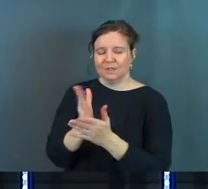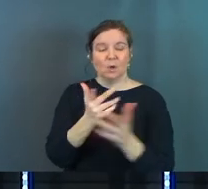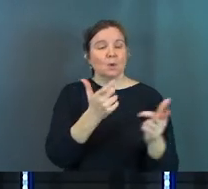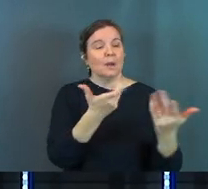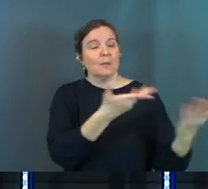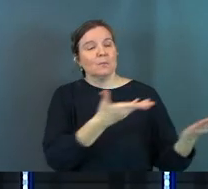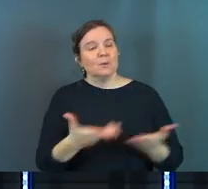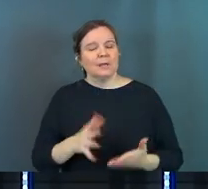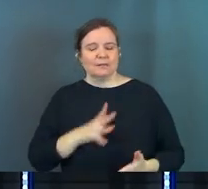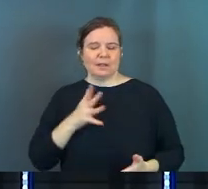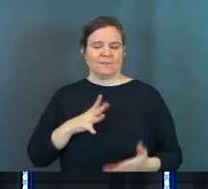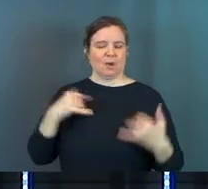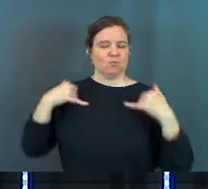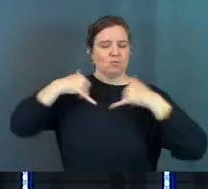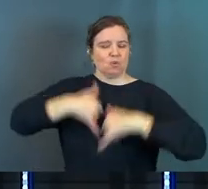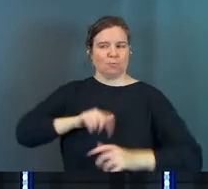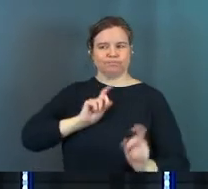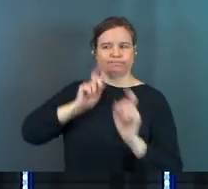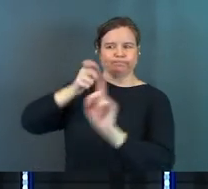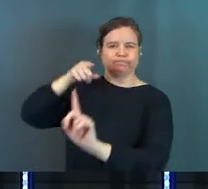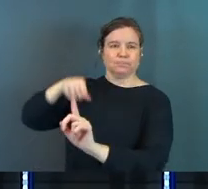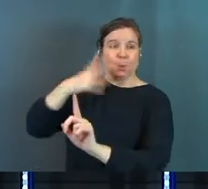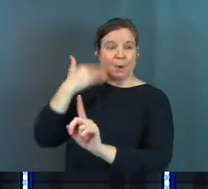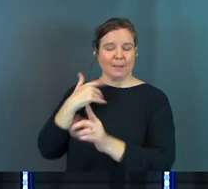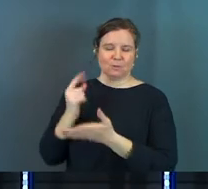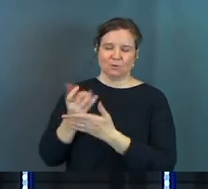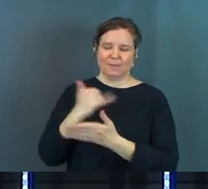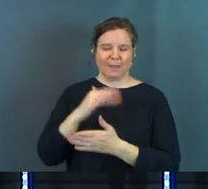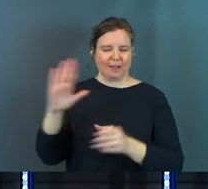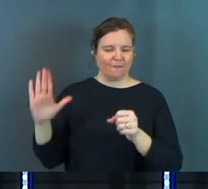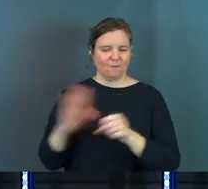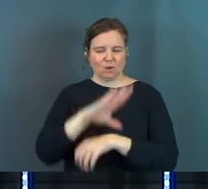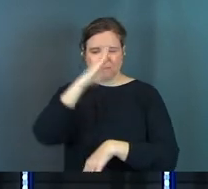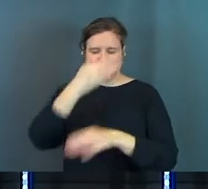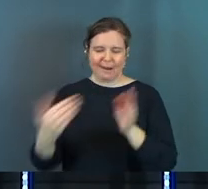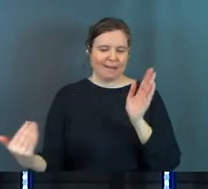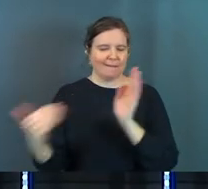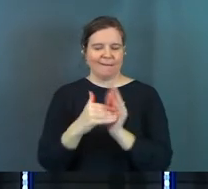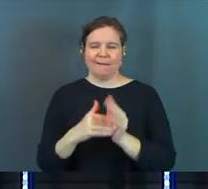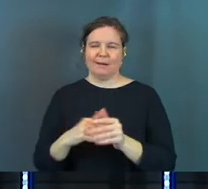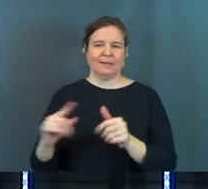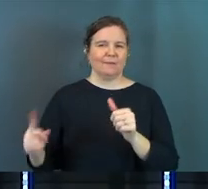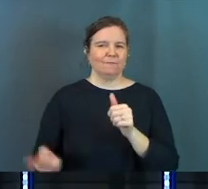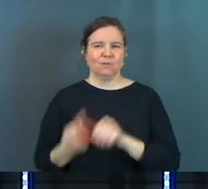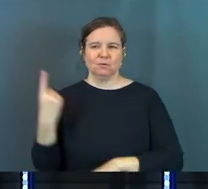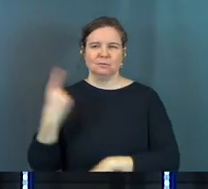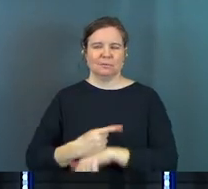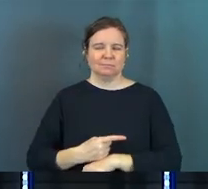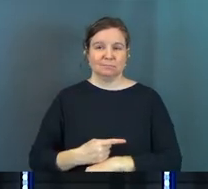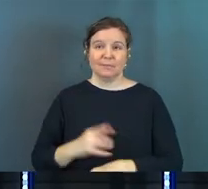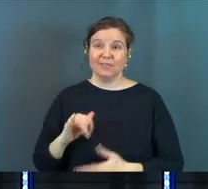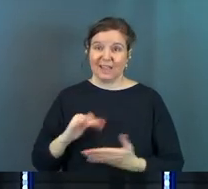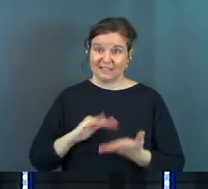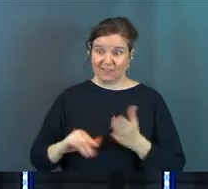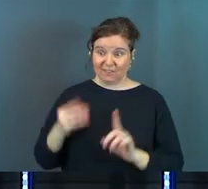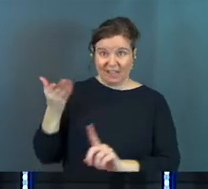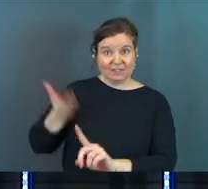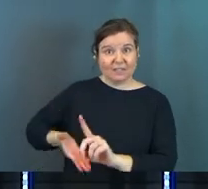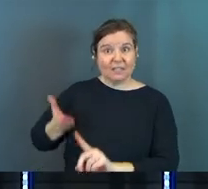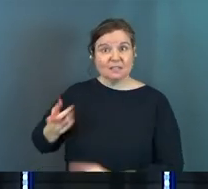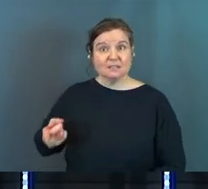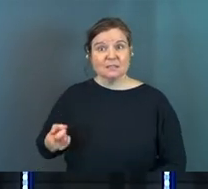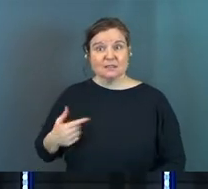the finest robe in the house and put it on him because I'm going to treat him like a full son on day one. That's how forgiven he